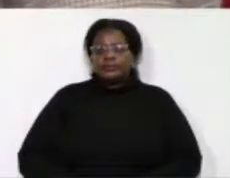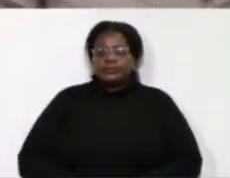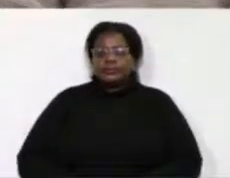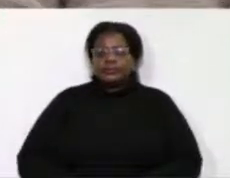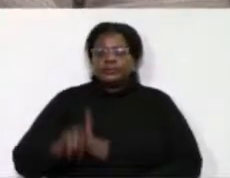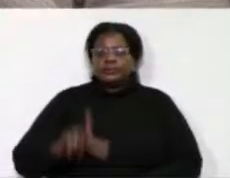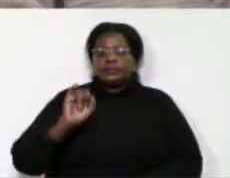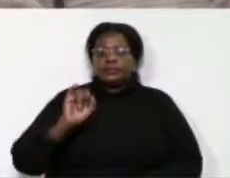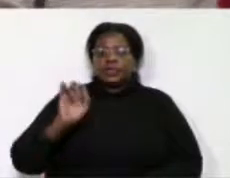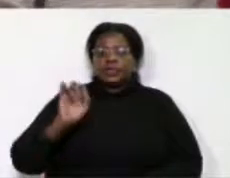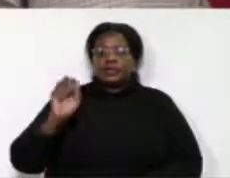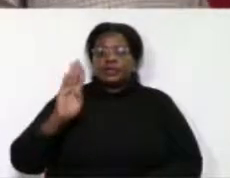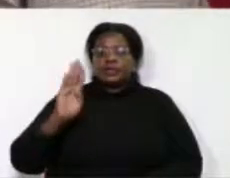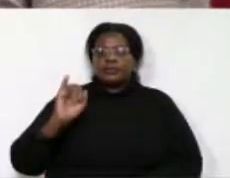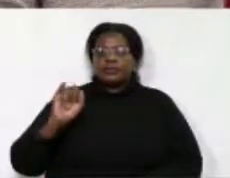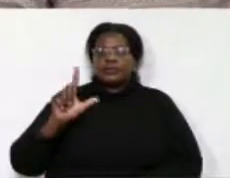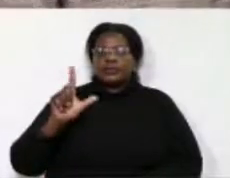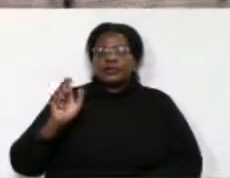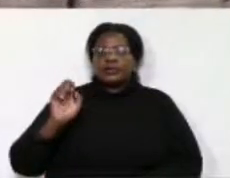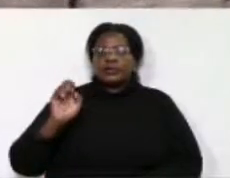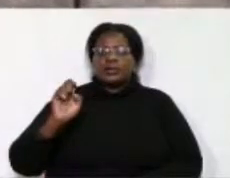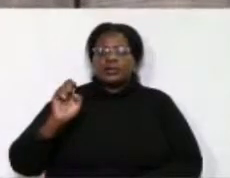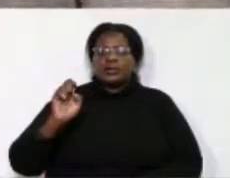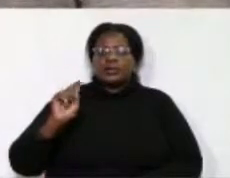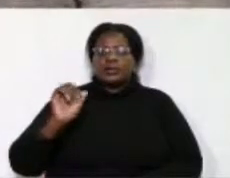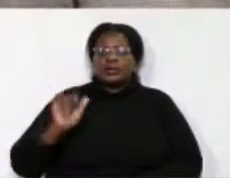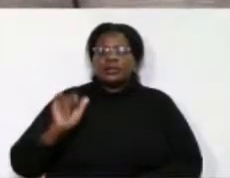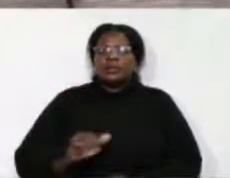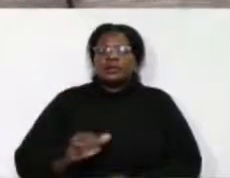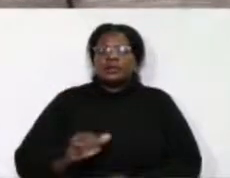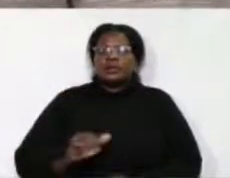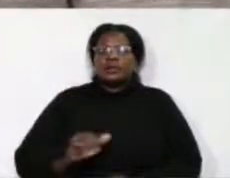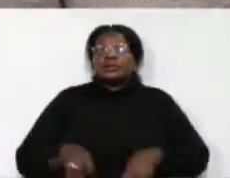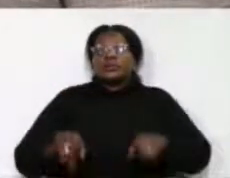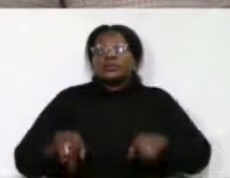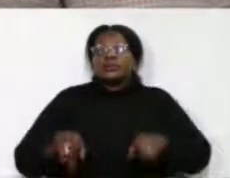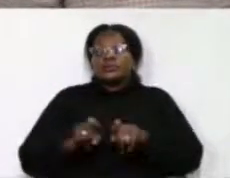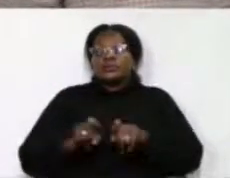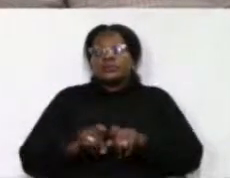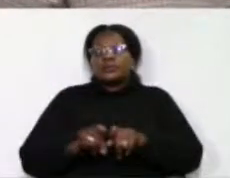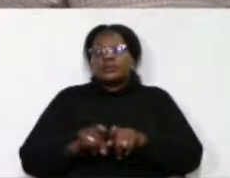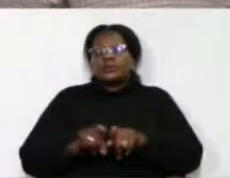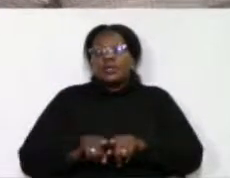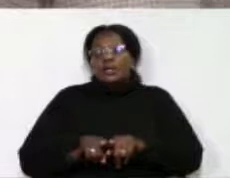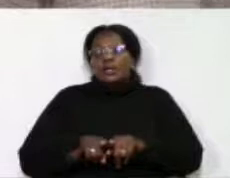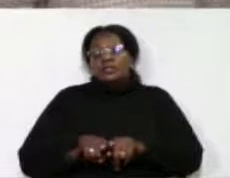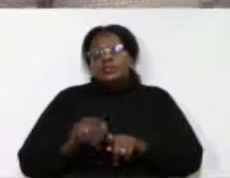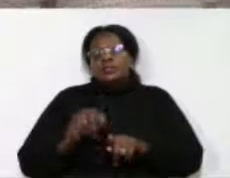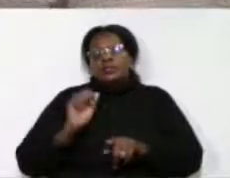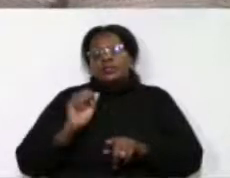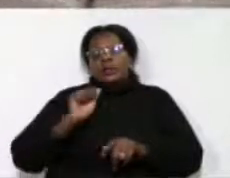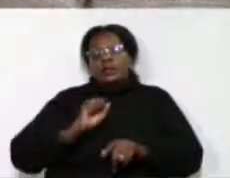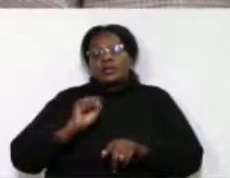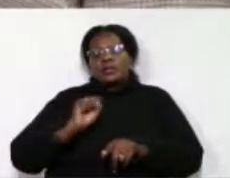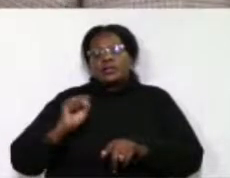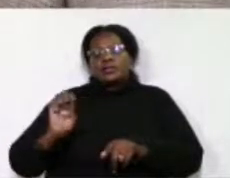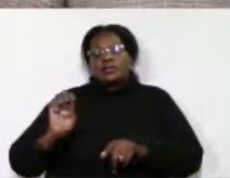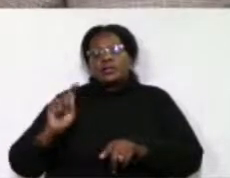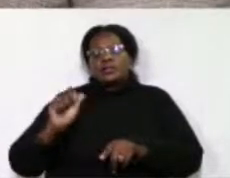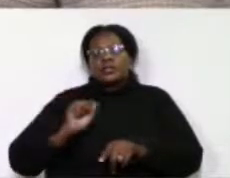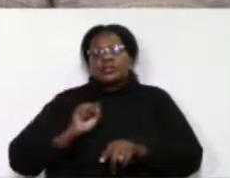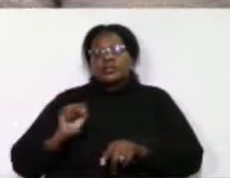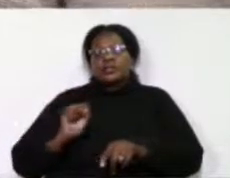So I carried 343,000 over. Those are all our assets. Do you remember? I just said it, but all of our